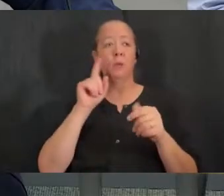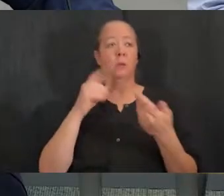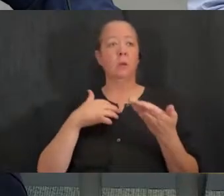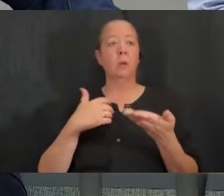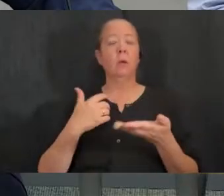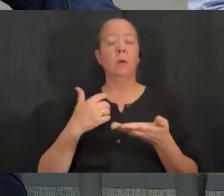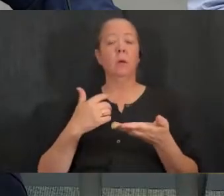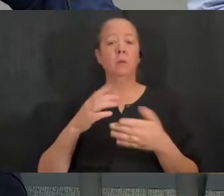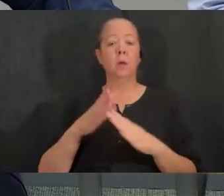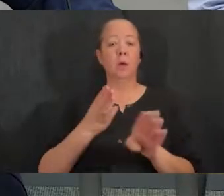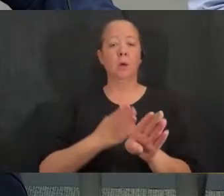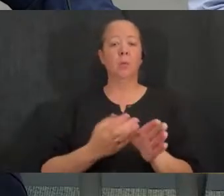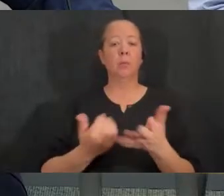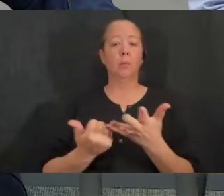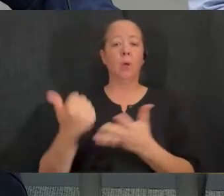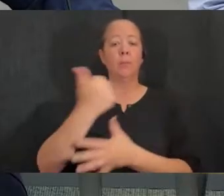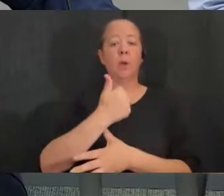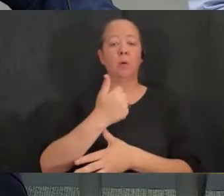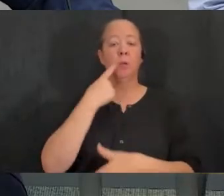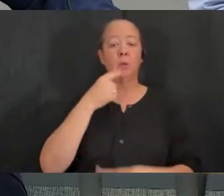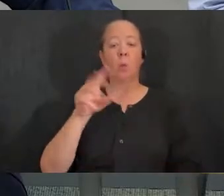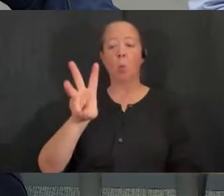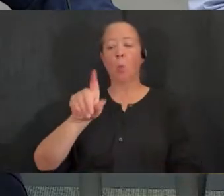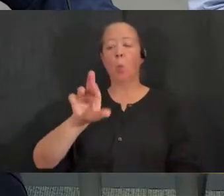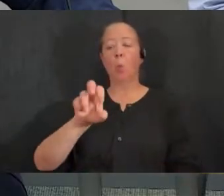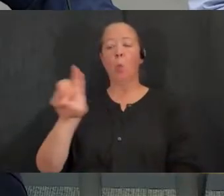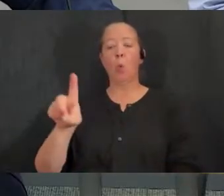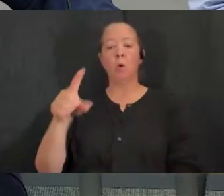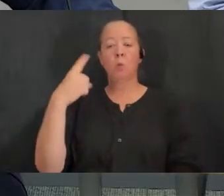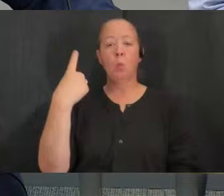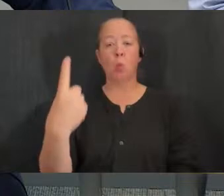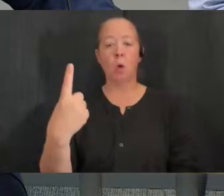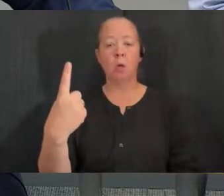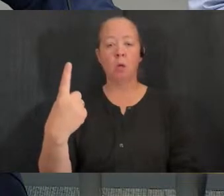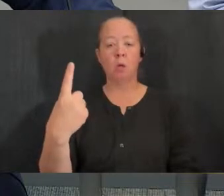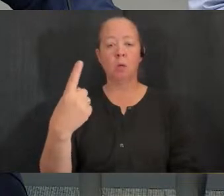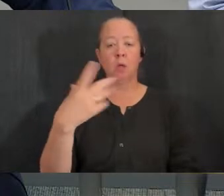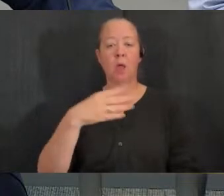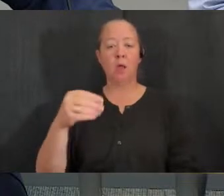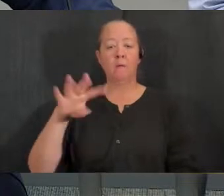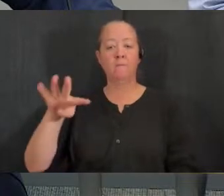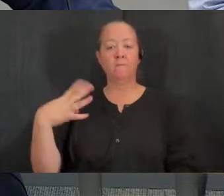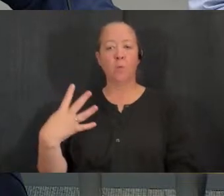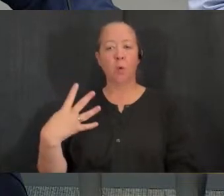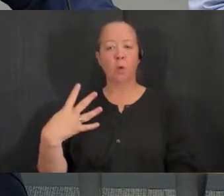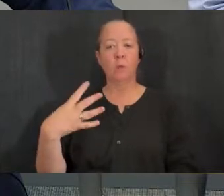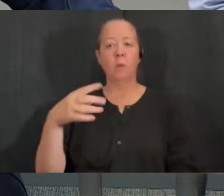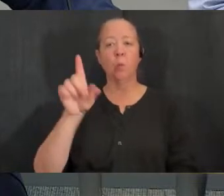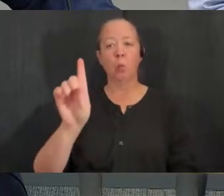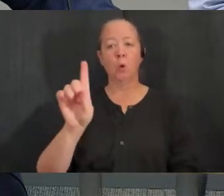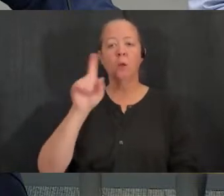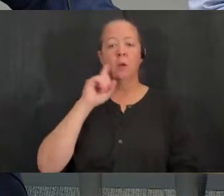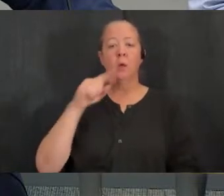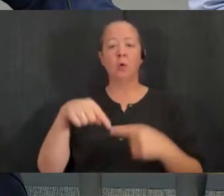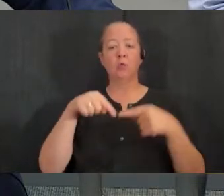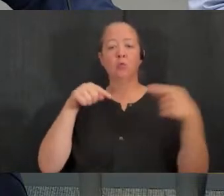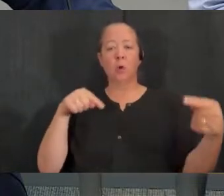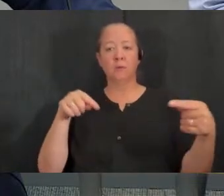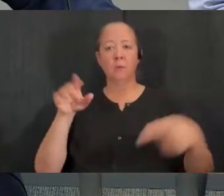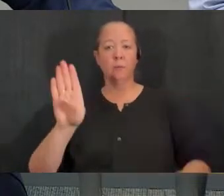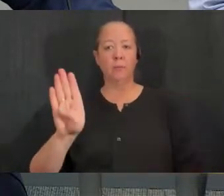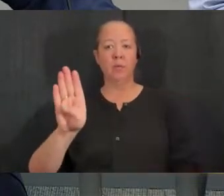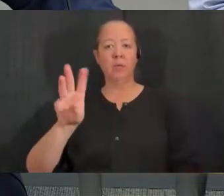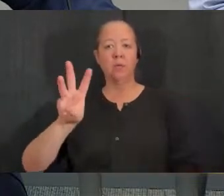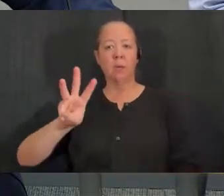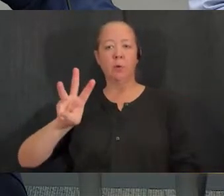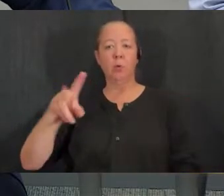old 4th Ward and Ward 1 across BW Parkway. So please help us identify any type of projects that you